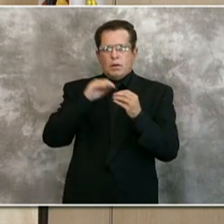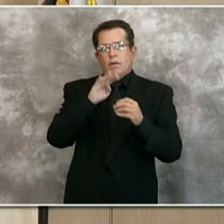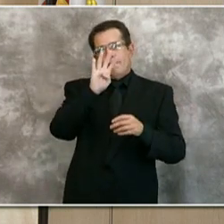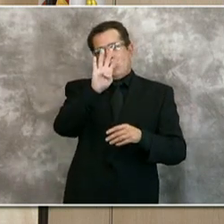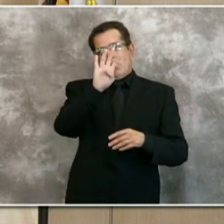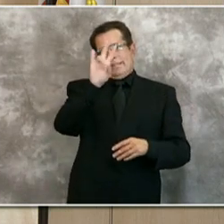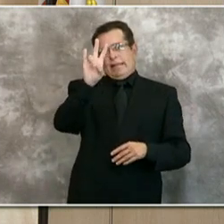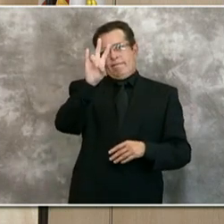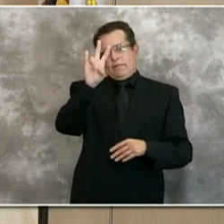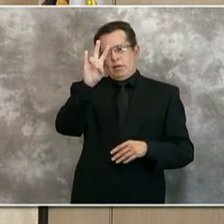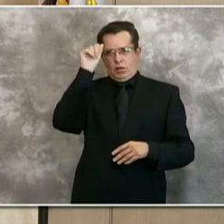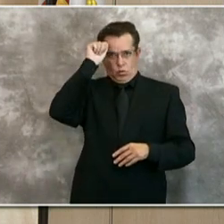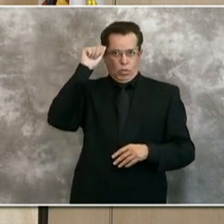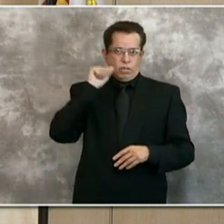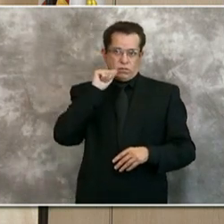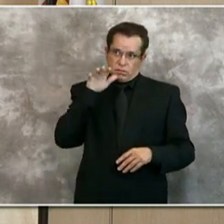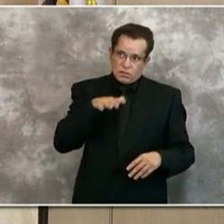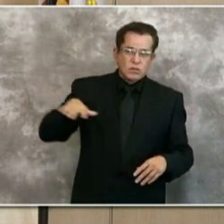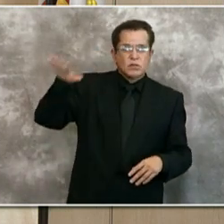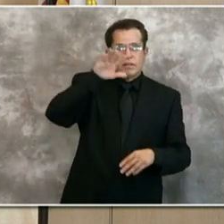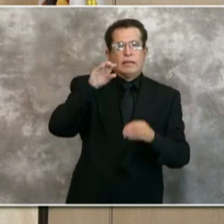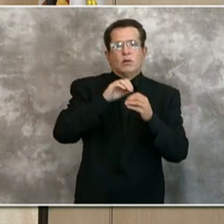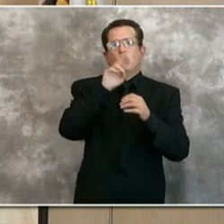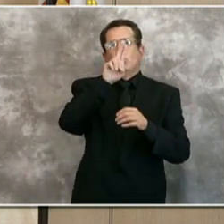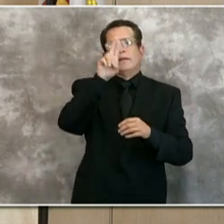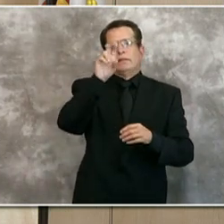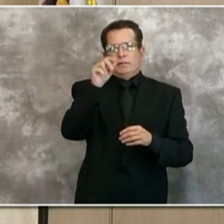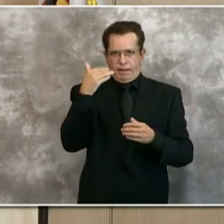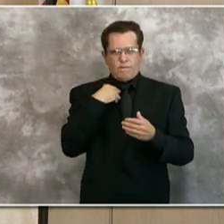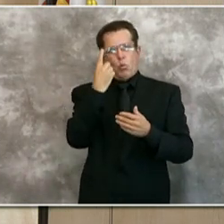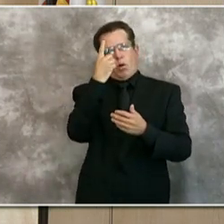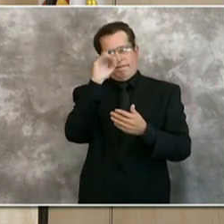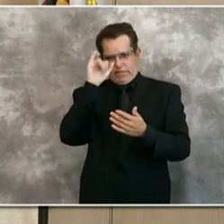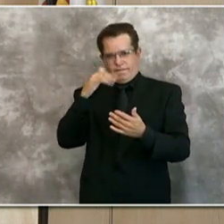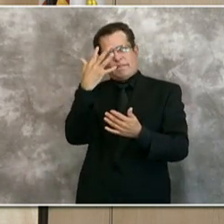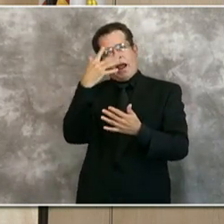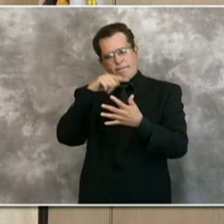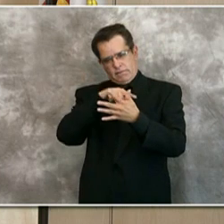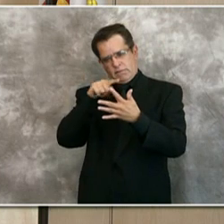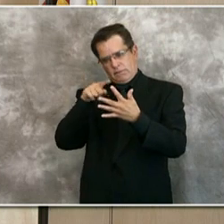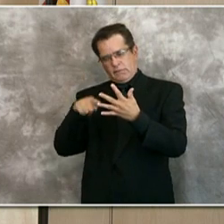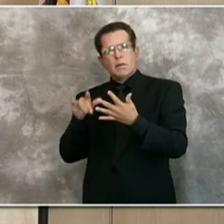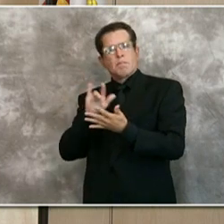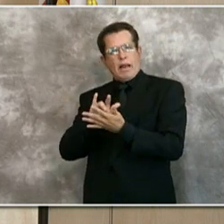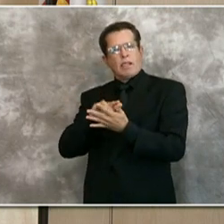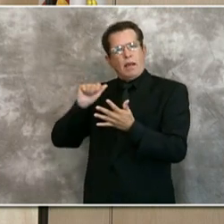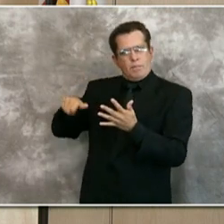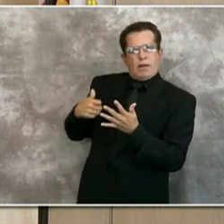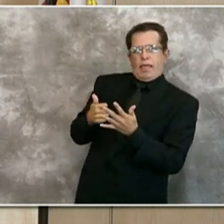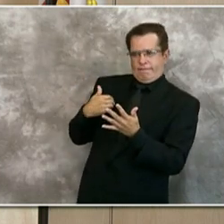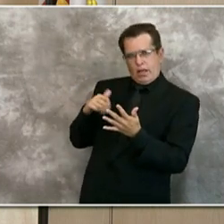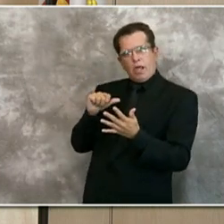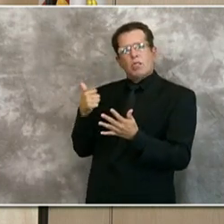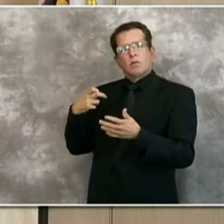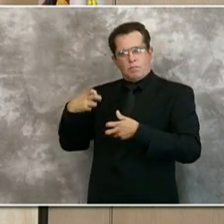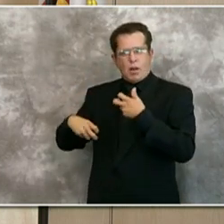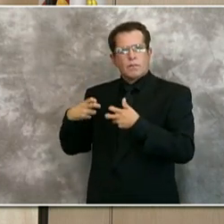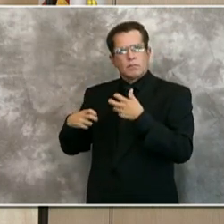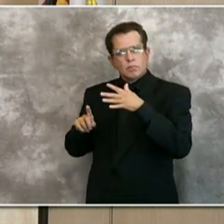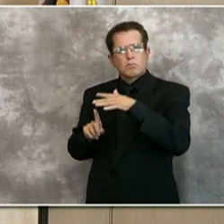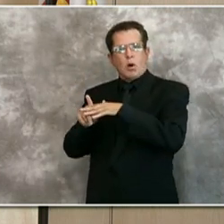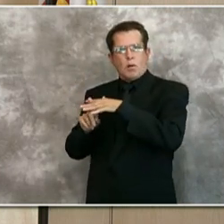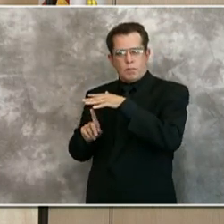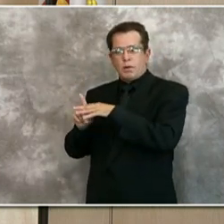47% of adults have at least one of these 5 underlying medical conditions. At the county